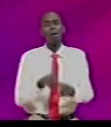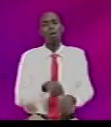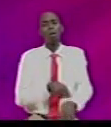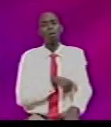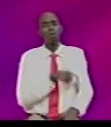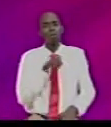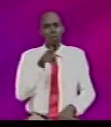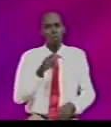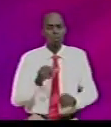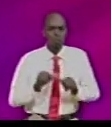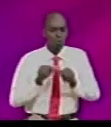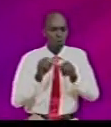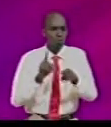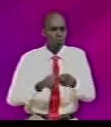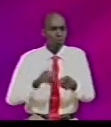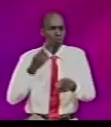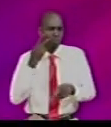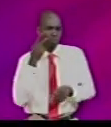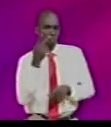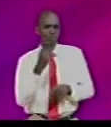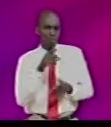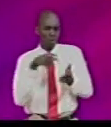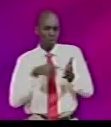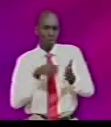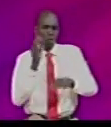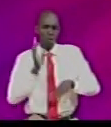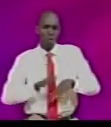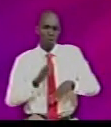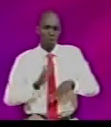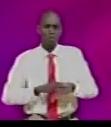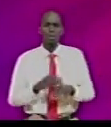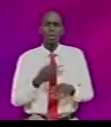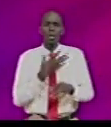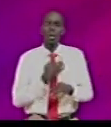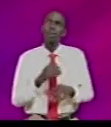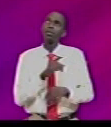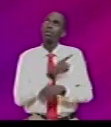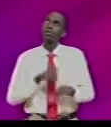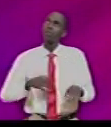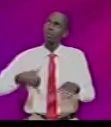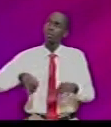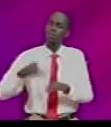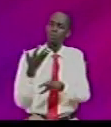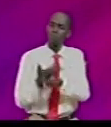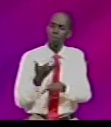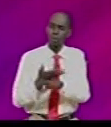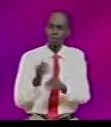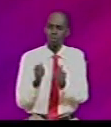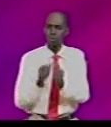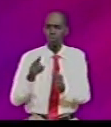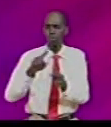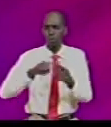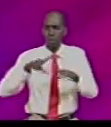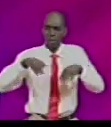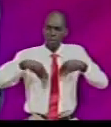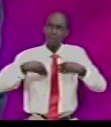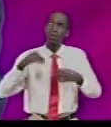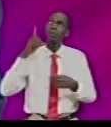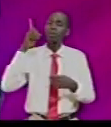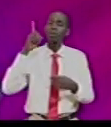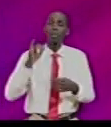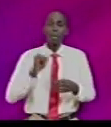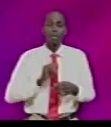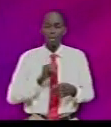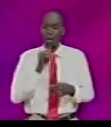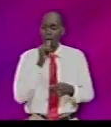hear this warning and continue to hear this pleading from the Lord and telling you that the great